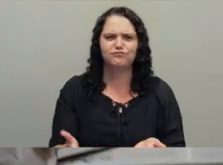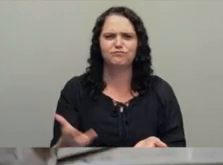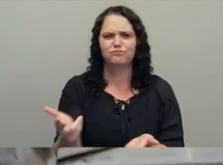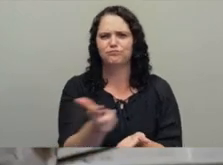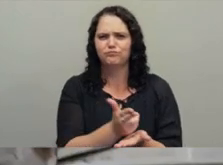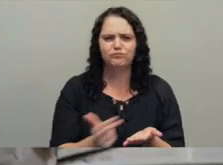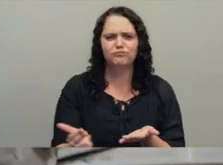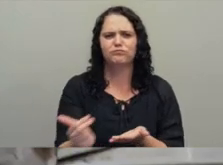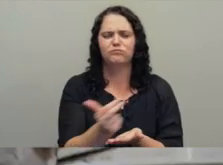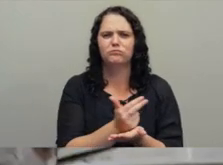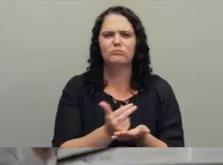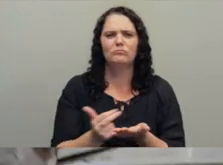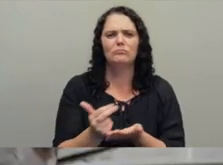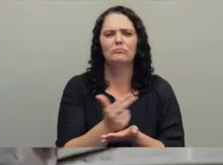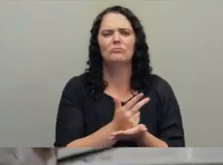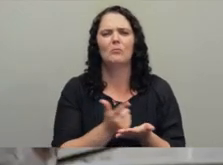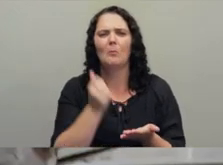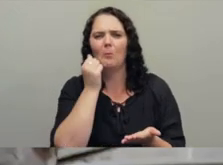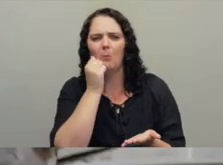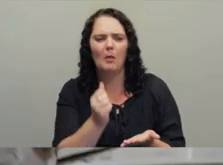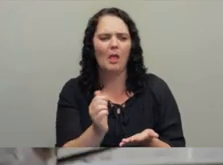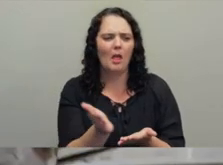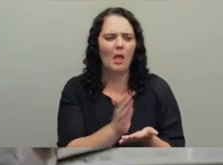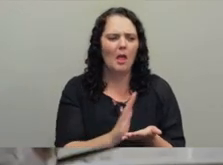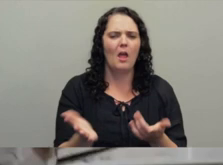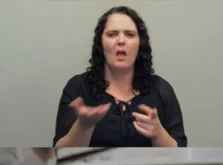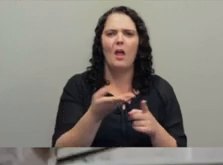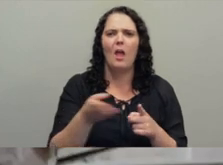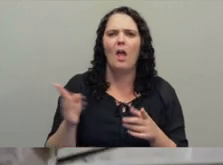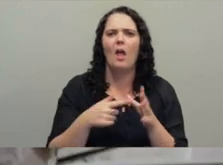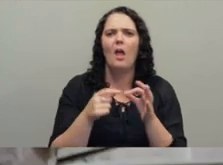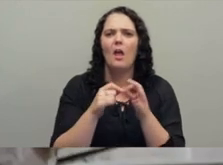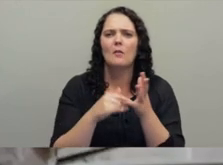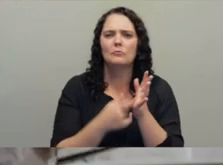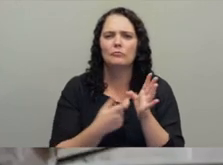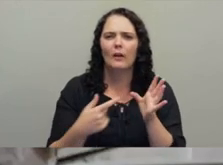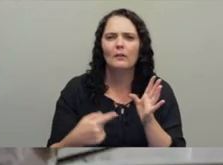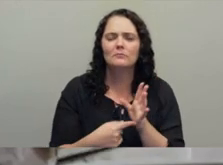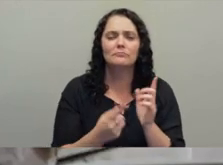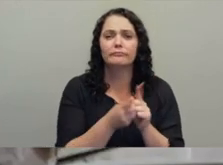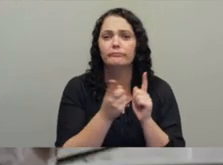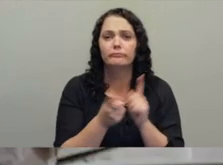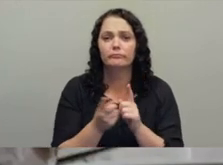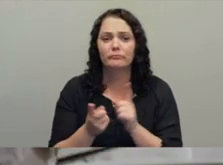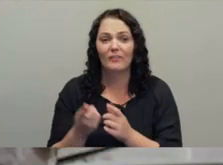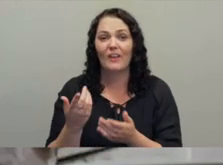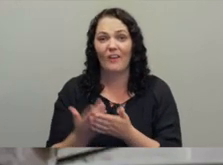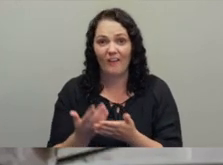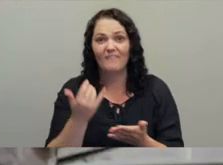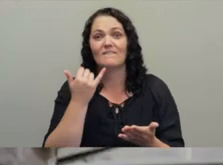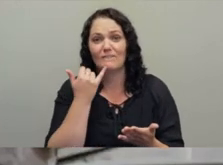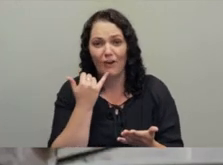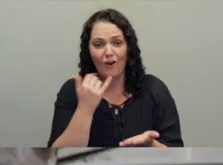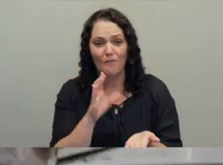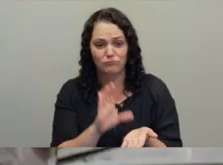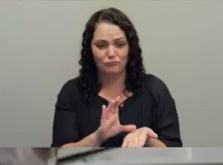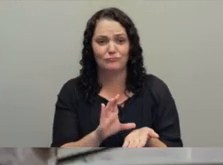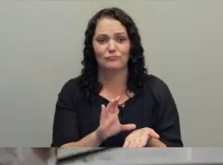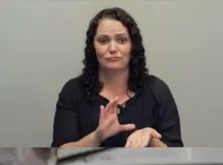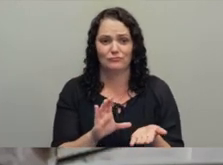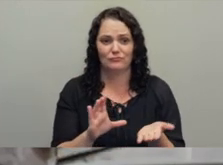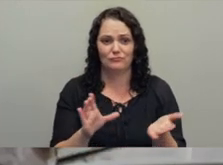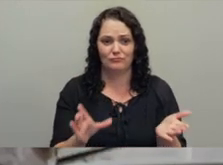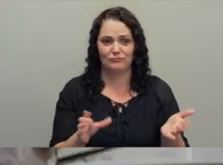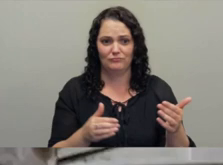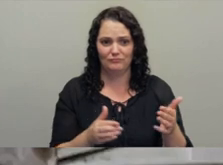drawings today, very, very important drawings, gestural black, gestural abstractions with black ink on phone book pages. Sorry. A